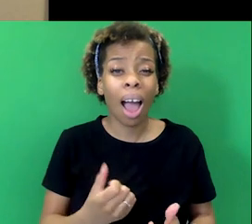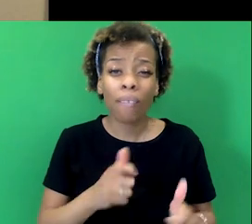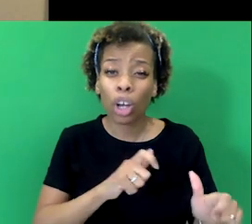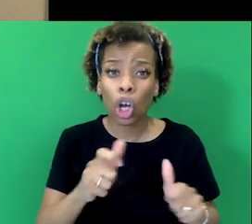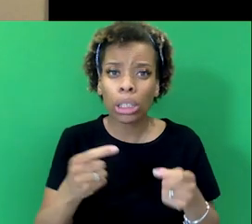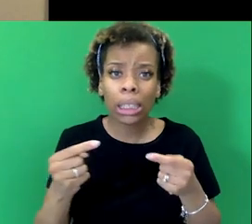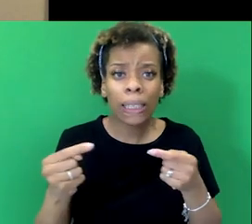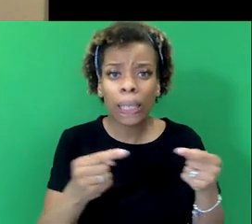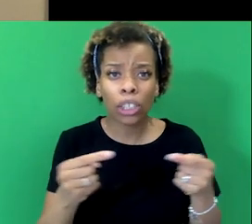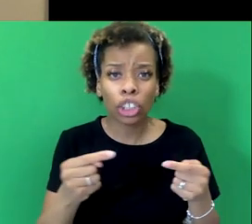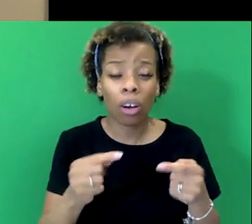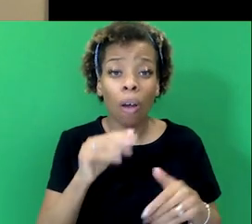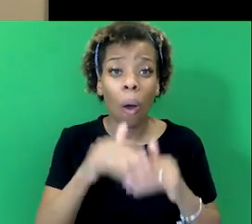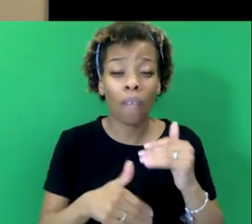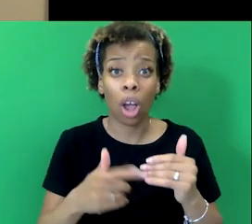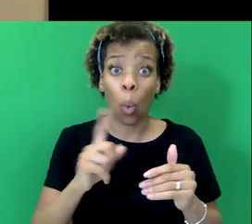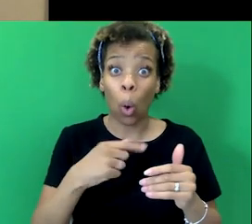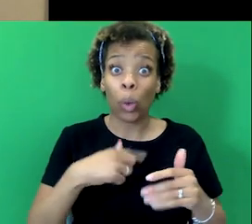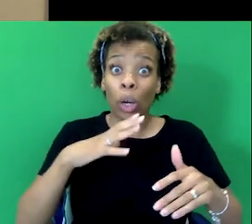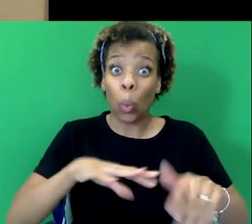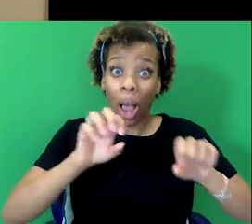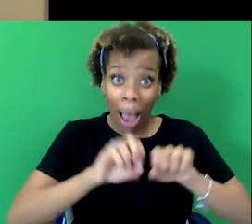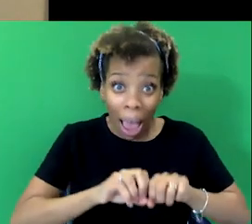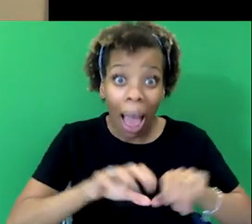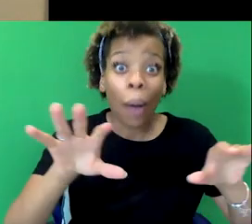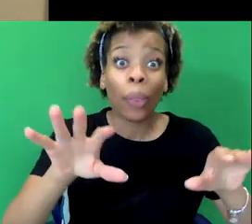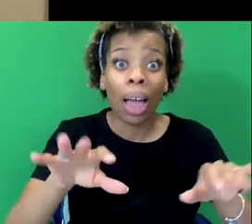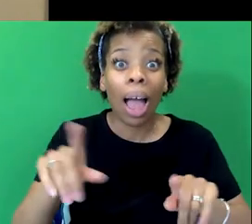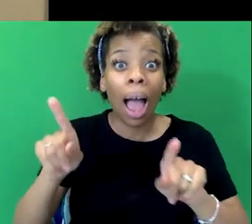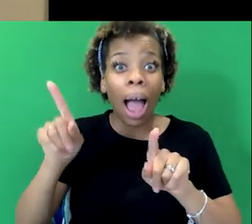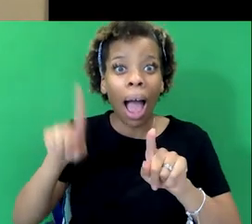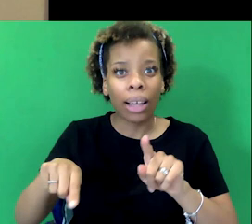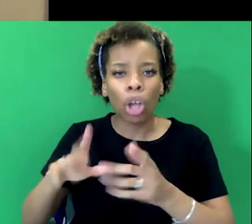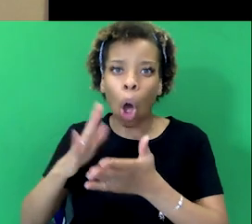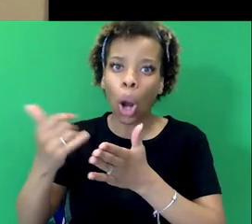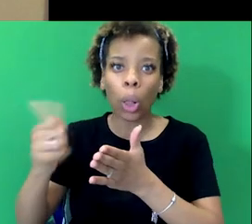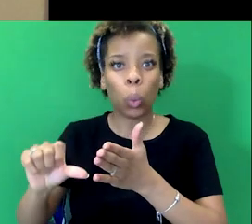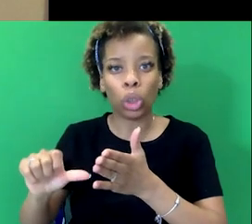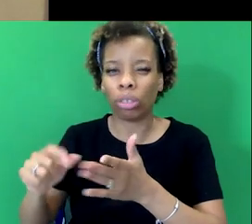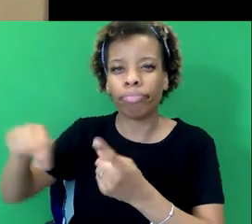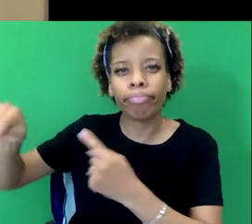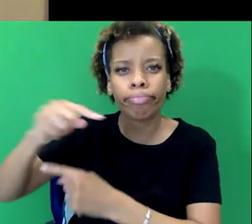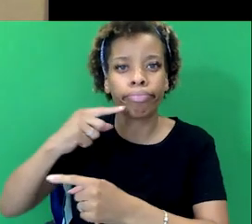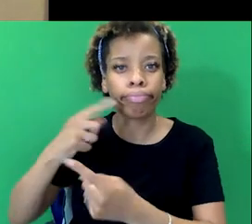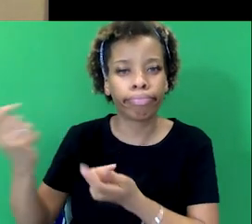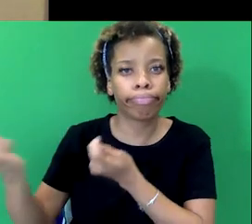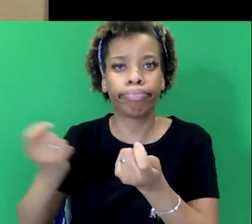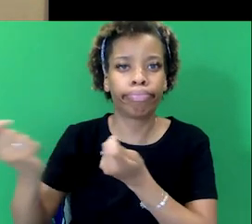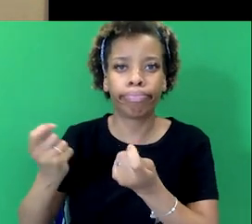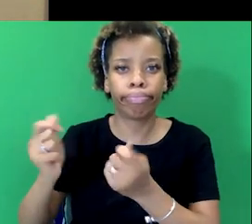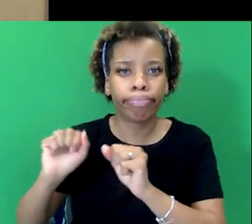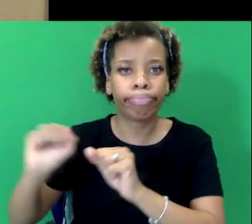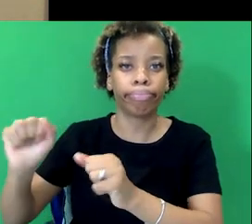many people as possible, and private enterprise, and Hollywood, and fine. And we cannot,